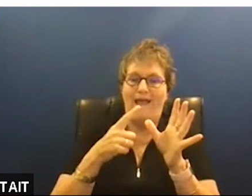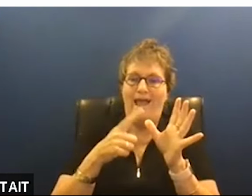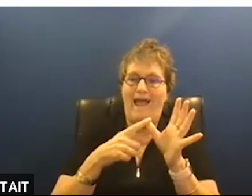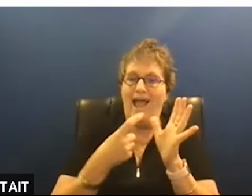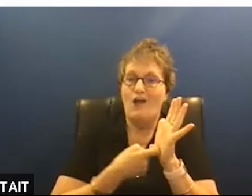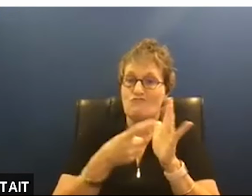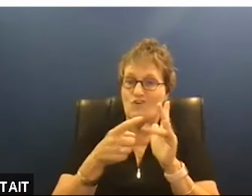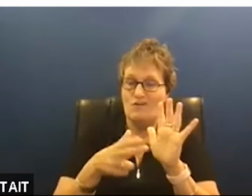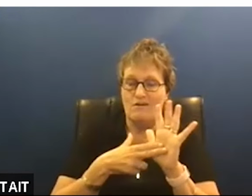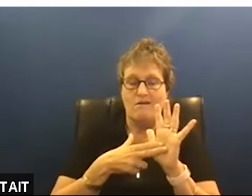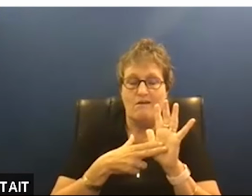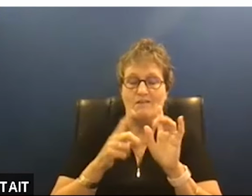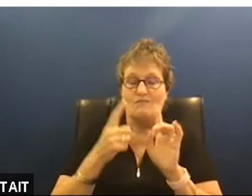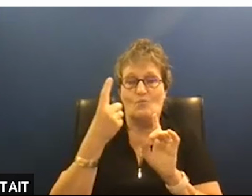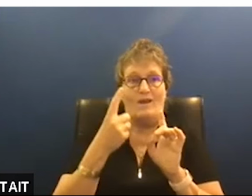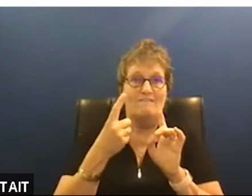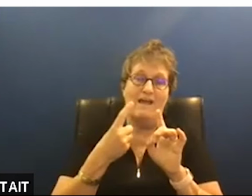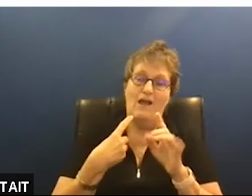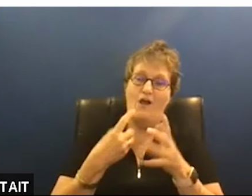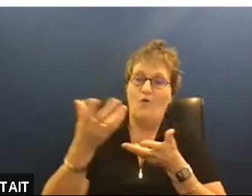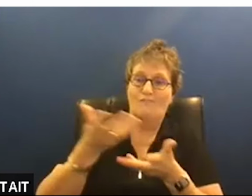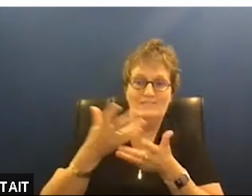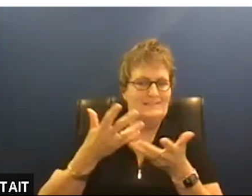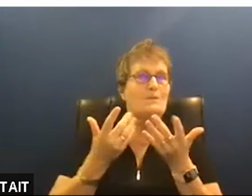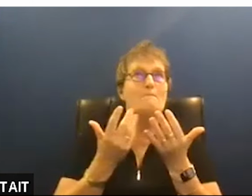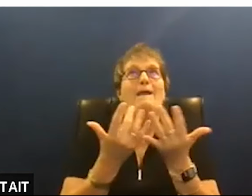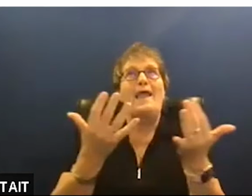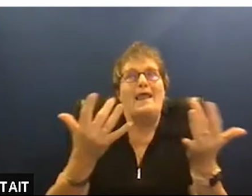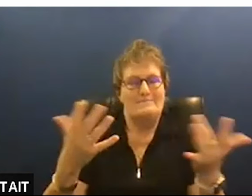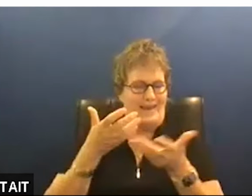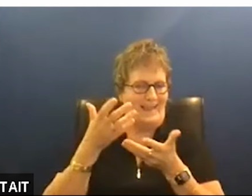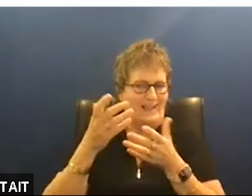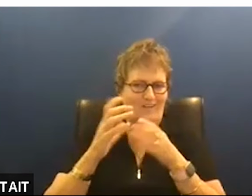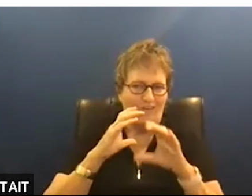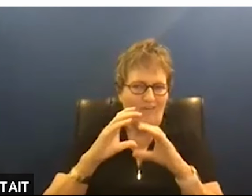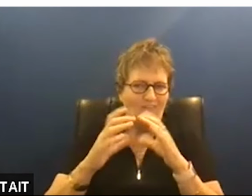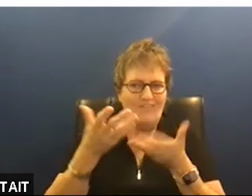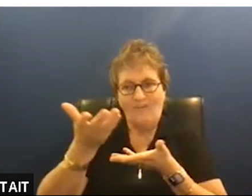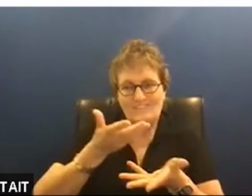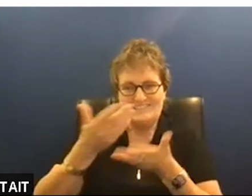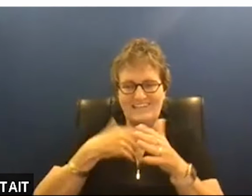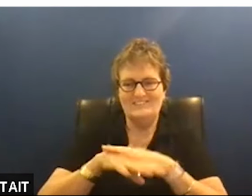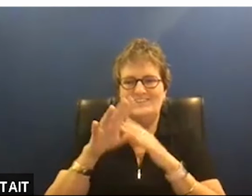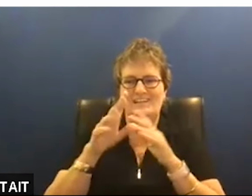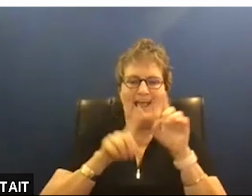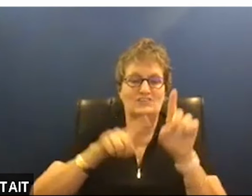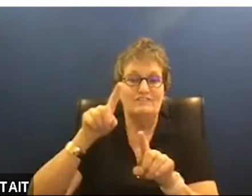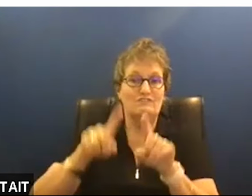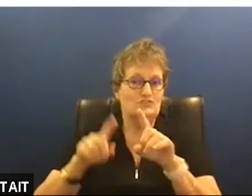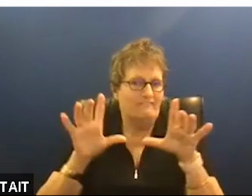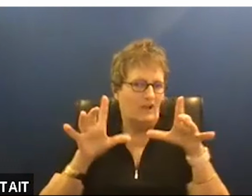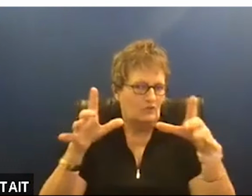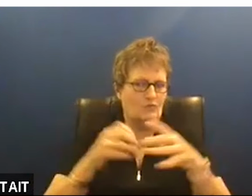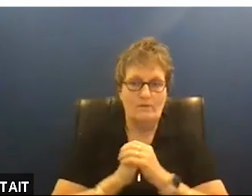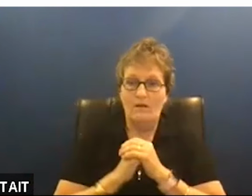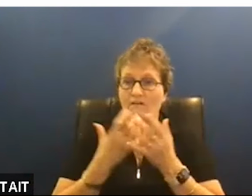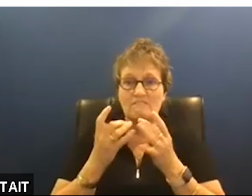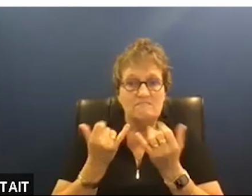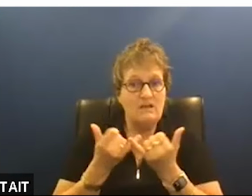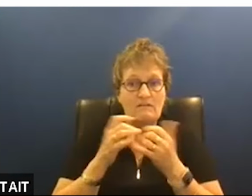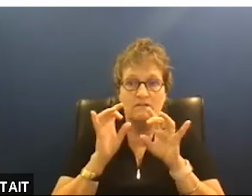many conversations that we've had with the Diversified Group. And know, it seems obvious, but in